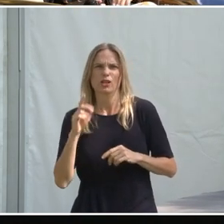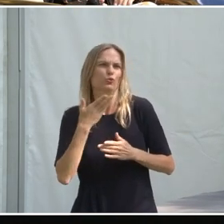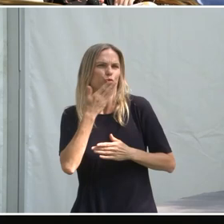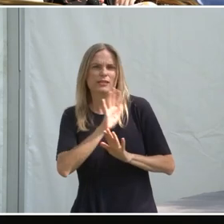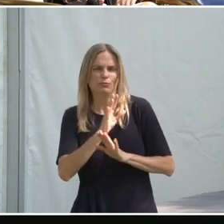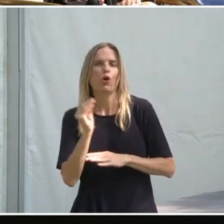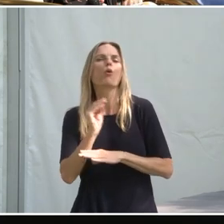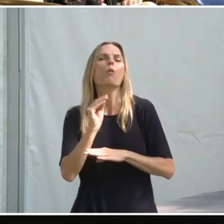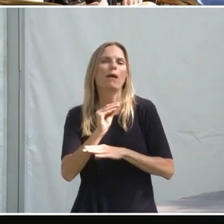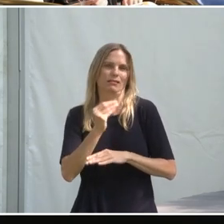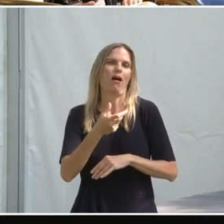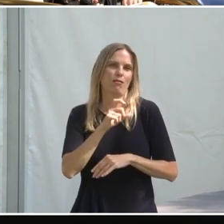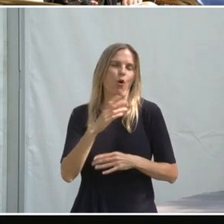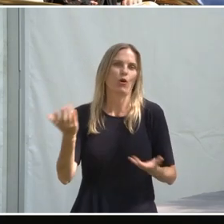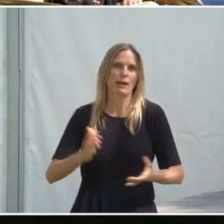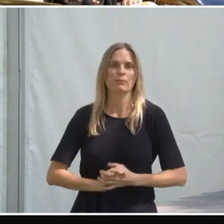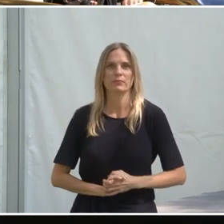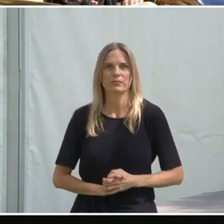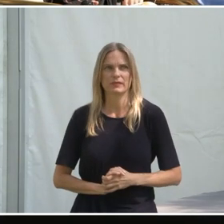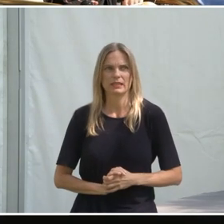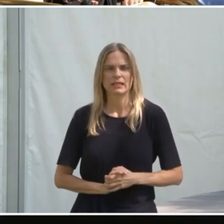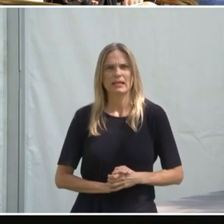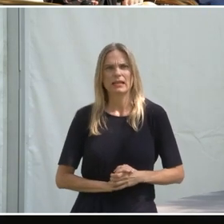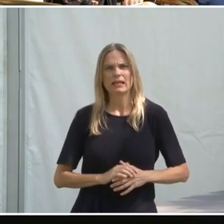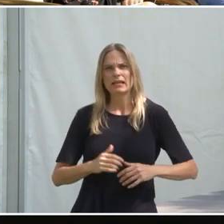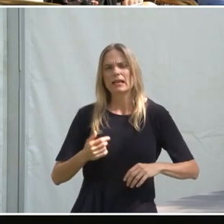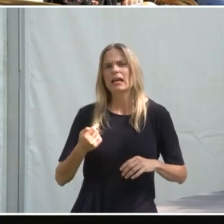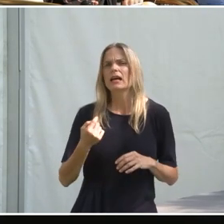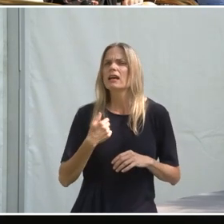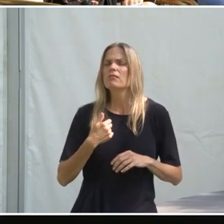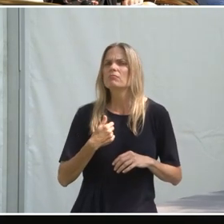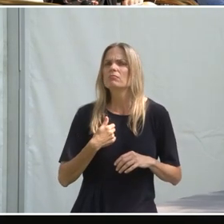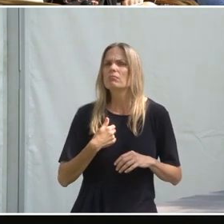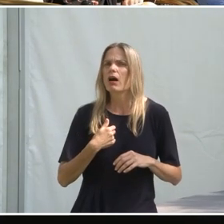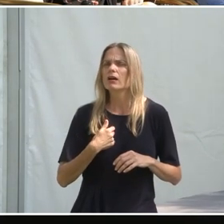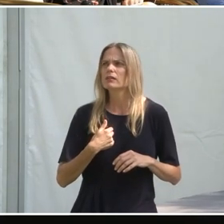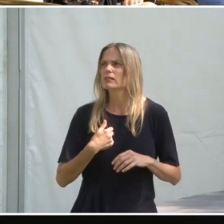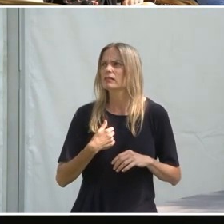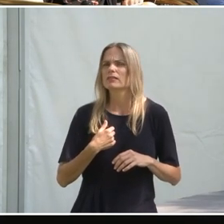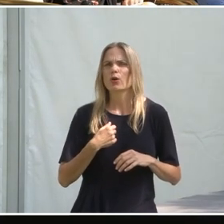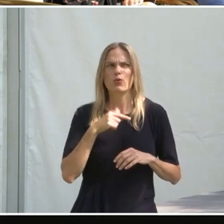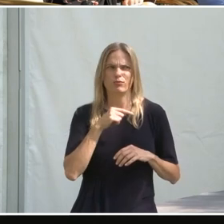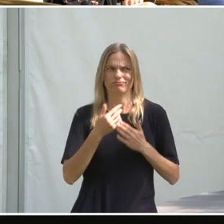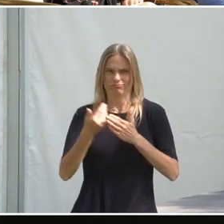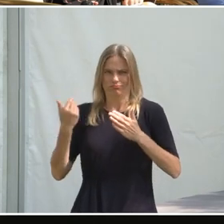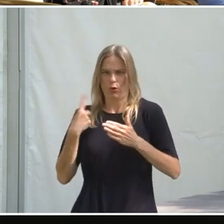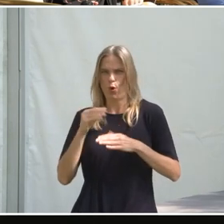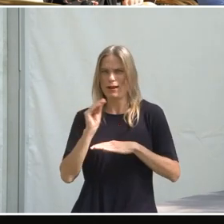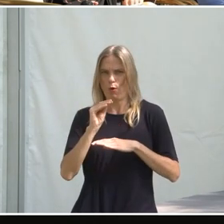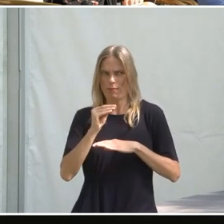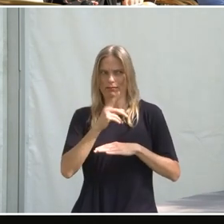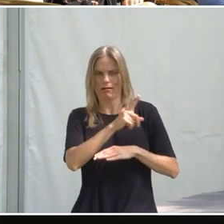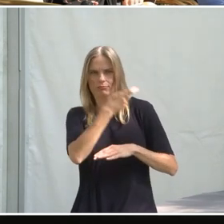like a comment or reflection. Go ahead. I'm a landscape architect and urban planner, and I take on one of the comments before that, look